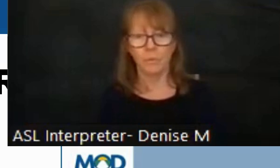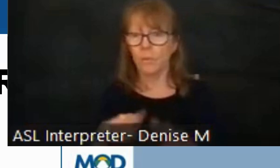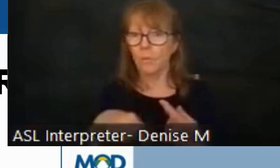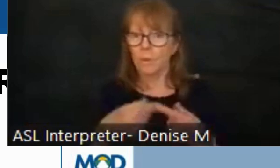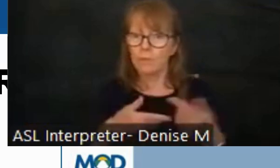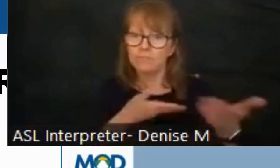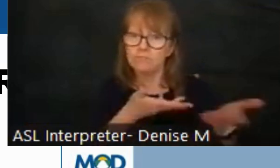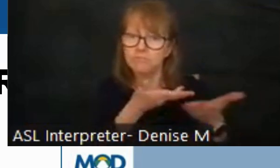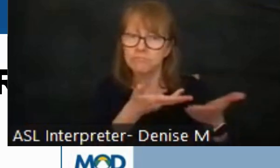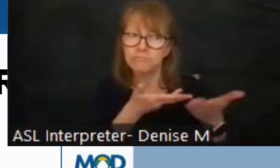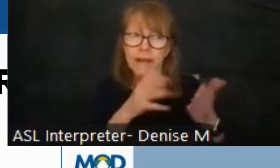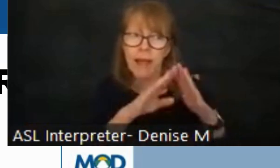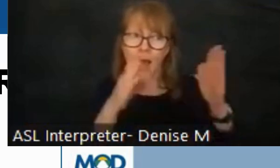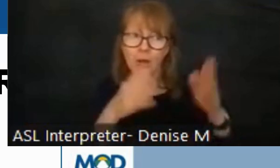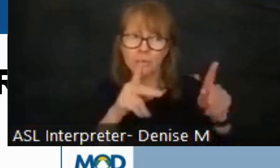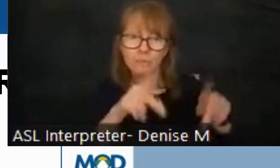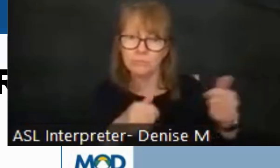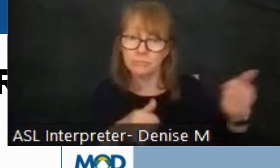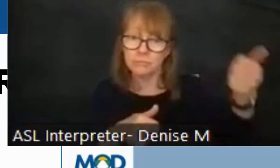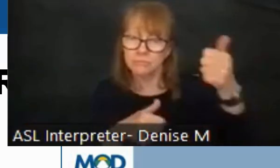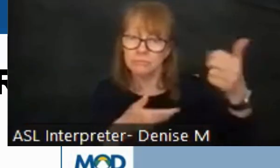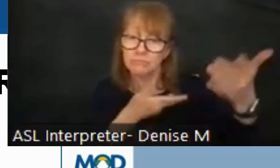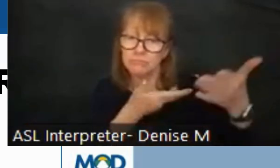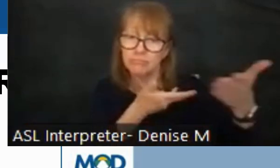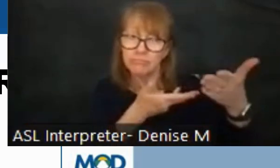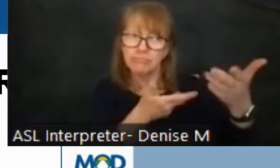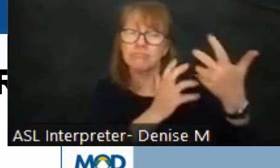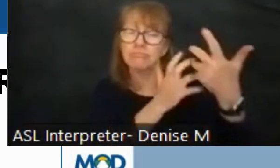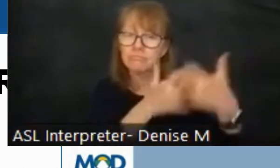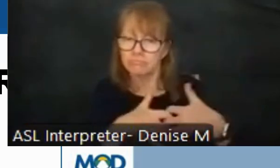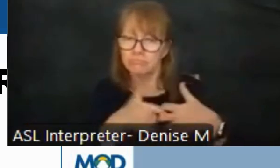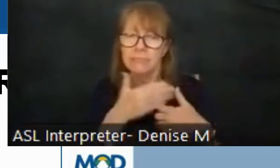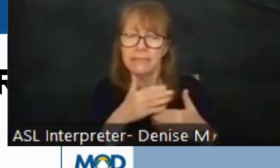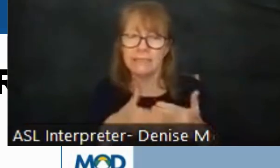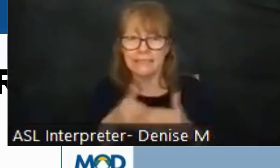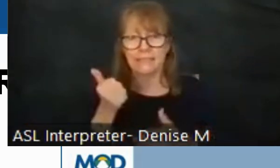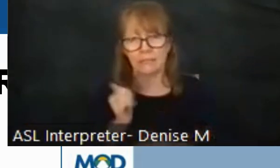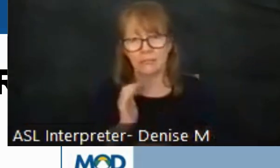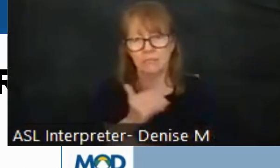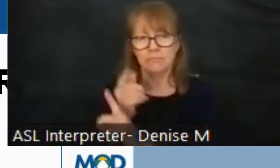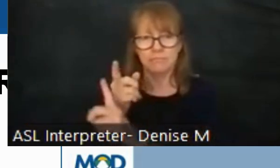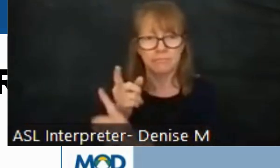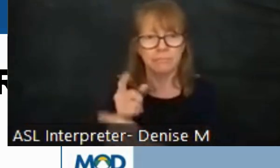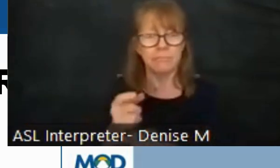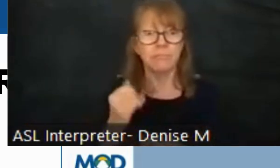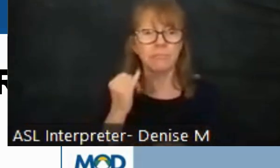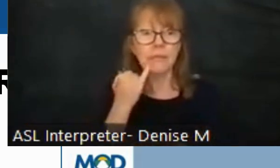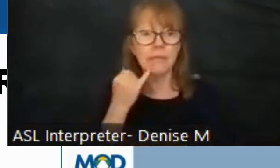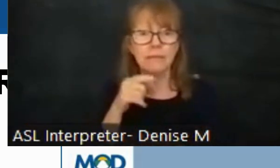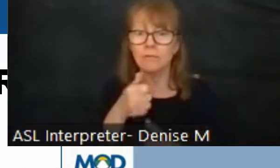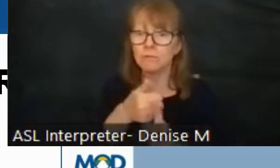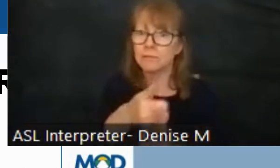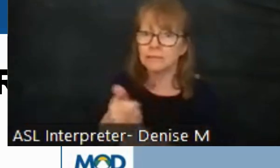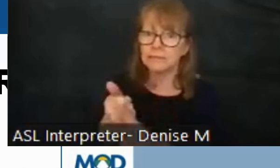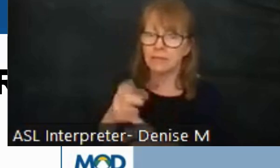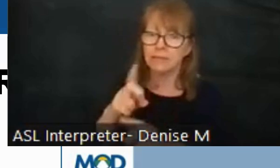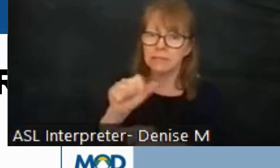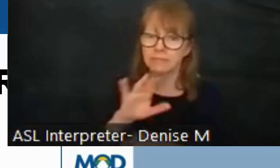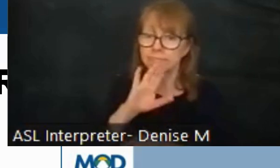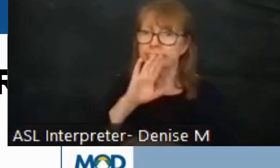with disabilities who would make the request for a reasonable accommodation or modification if they encounter barriers in their housing due